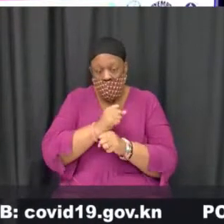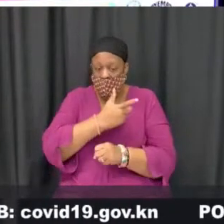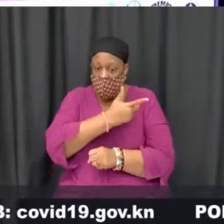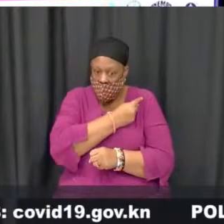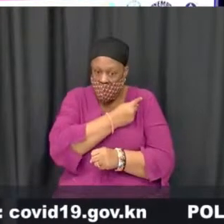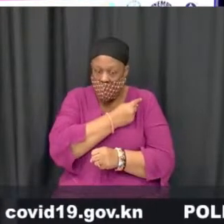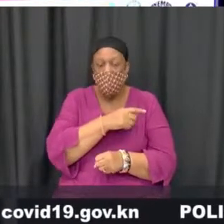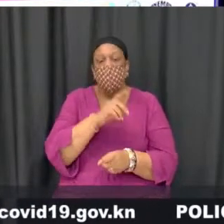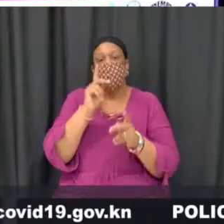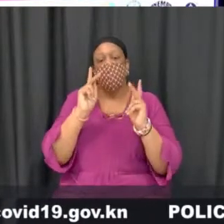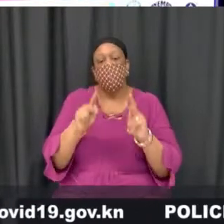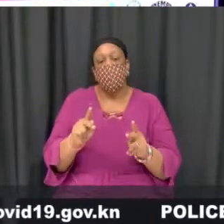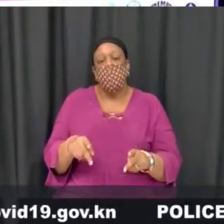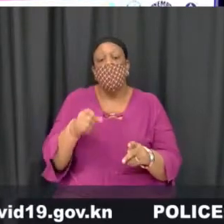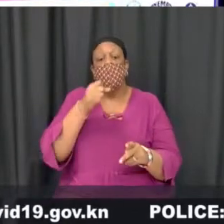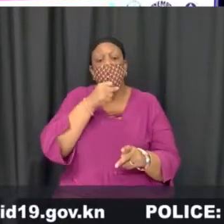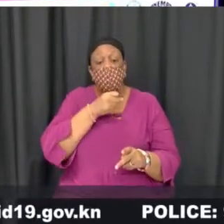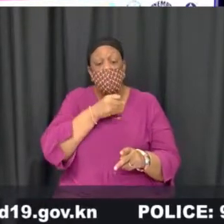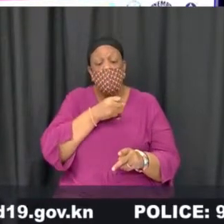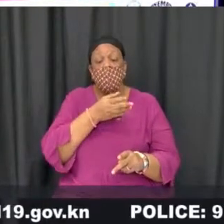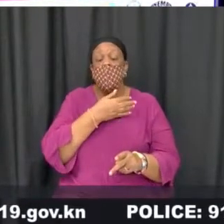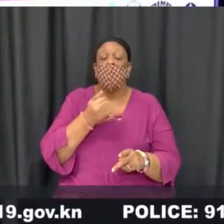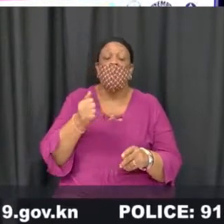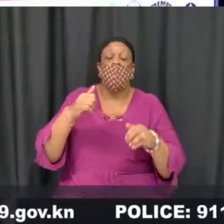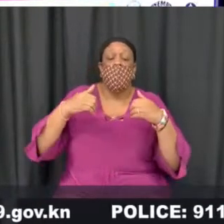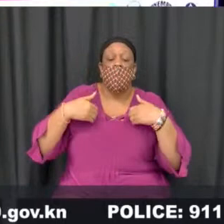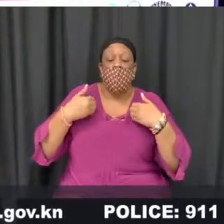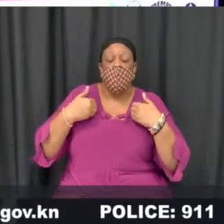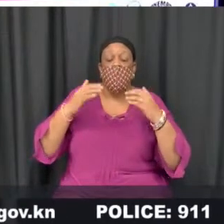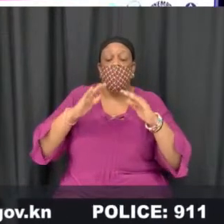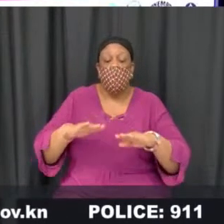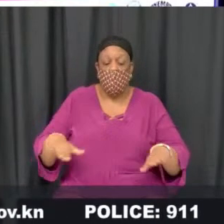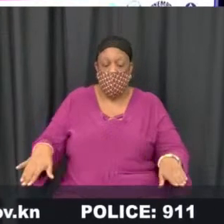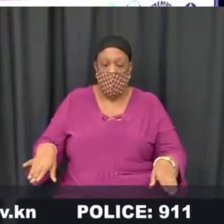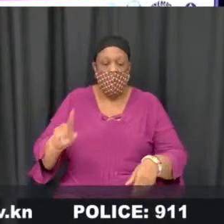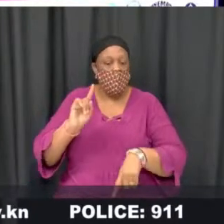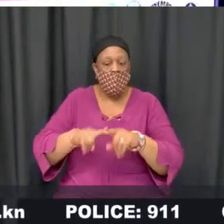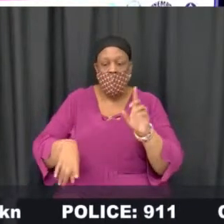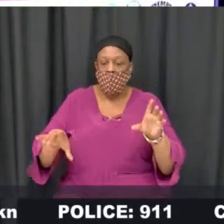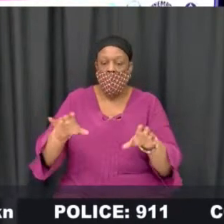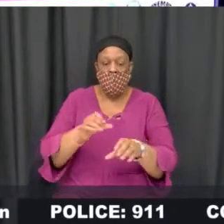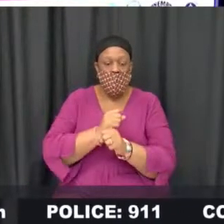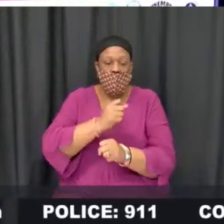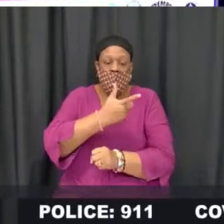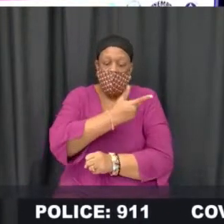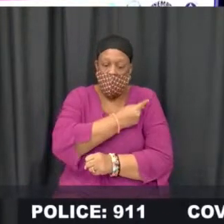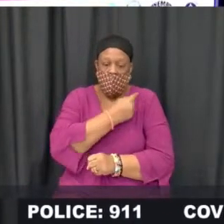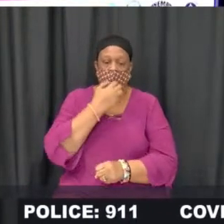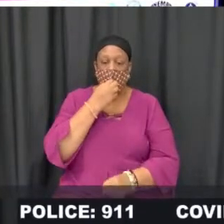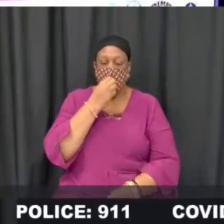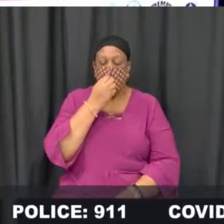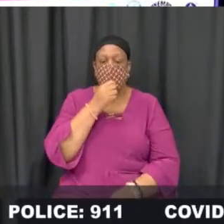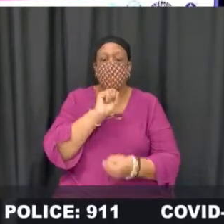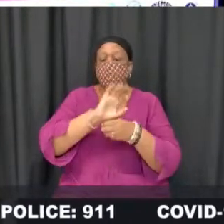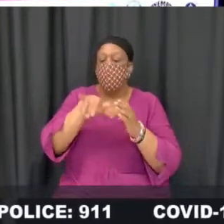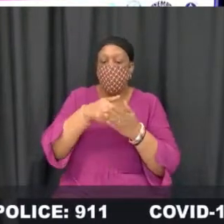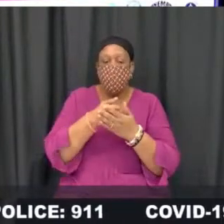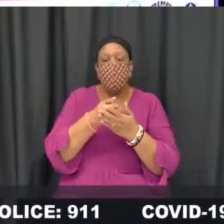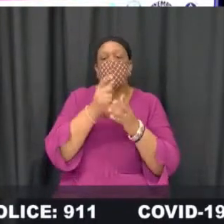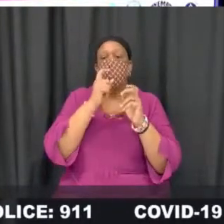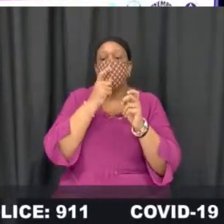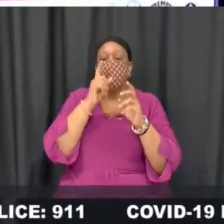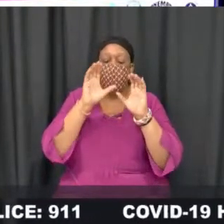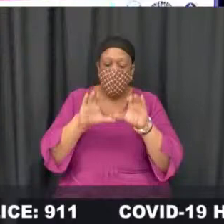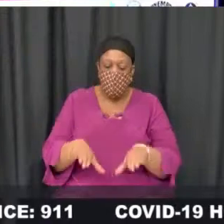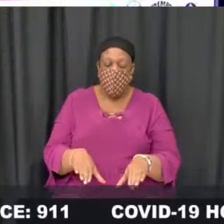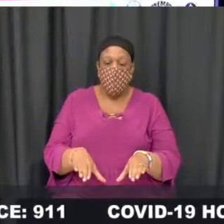encouraging you again who are out there who can be vaccinated to go forward so that you can protect these persons. As it relates to mass